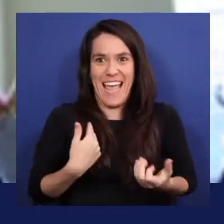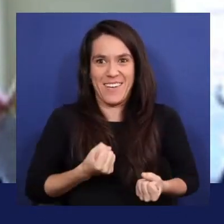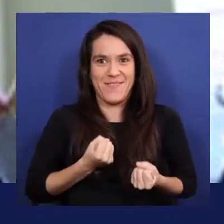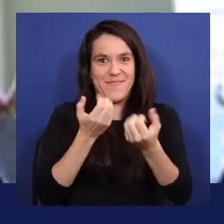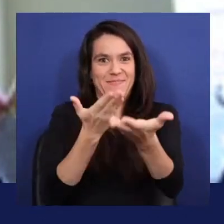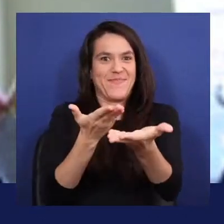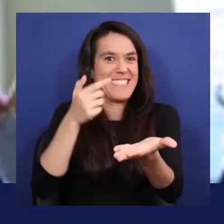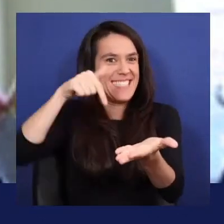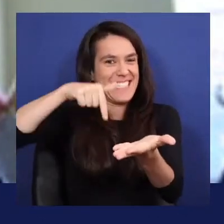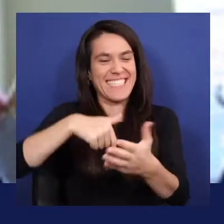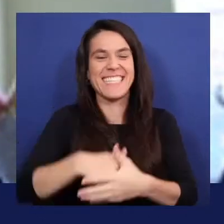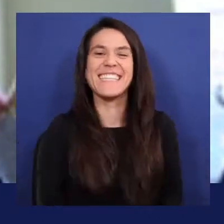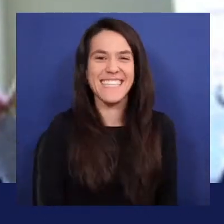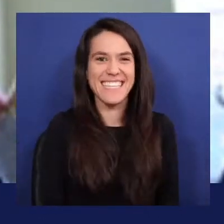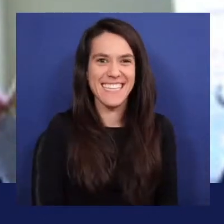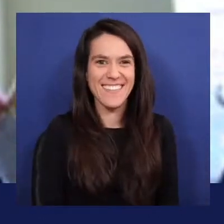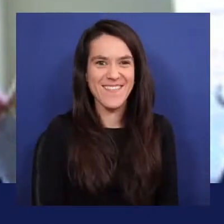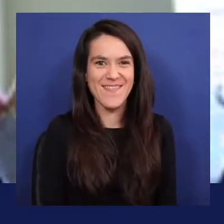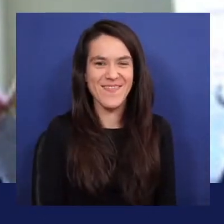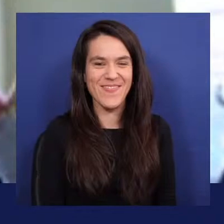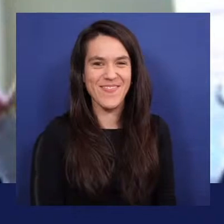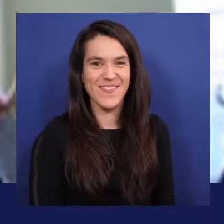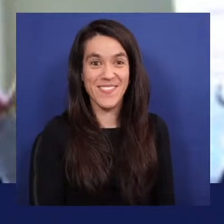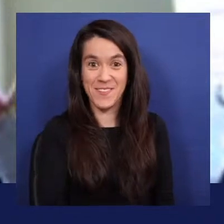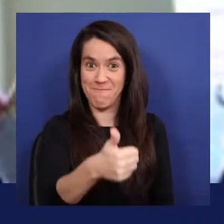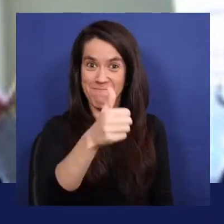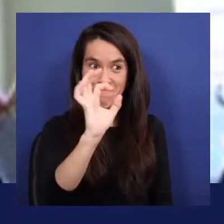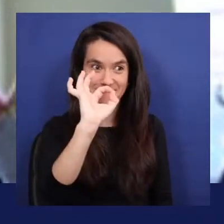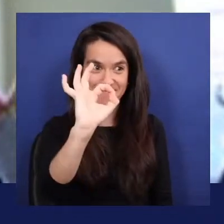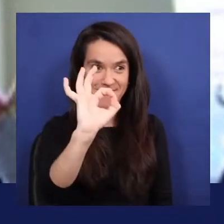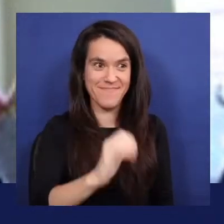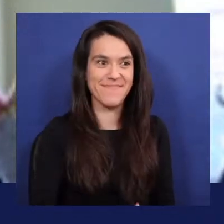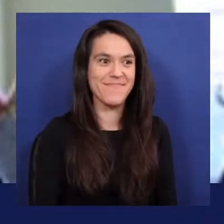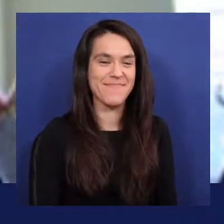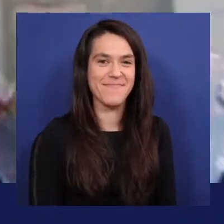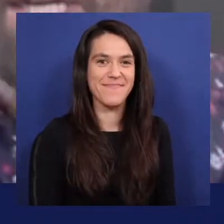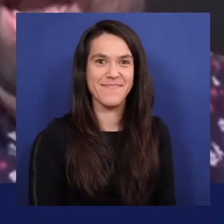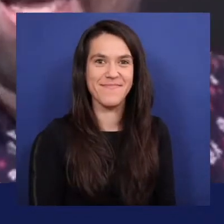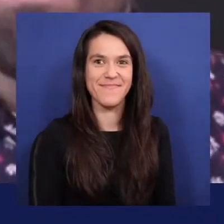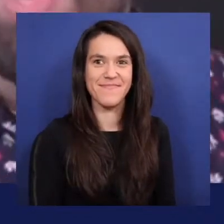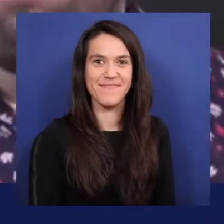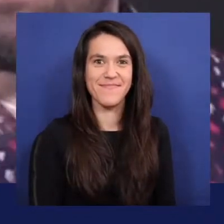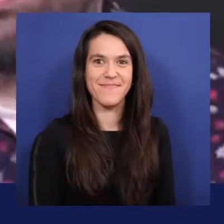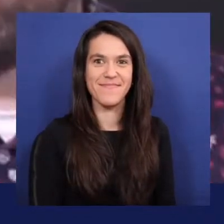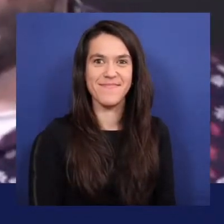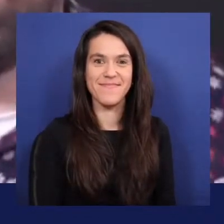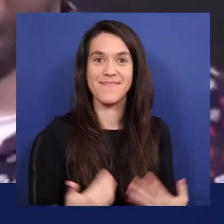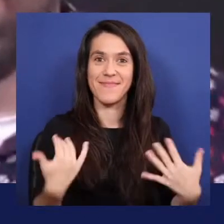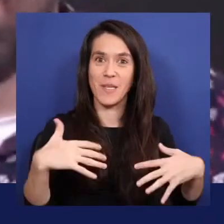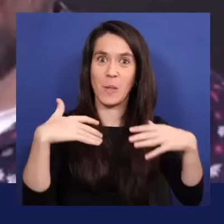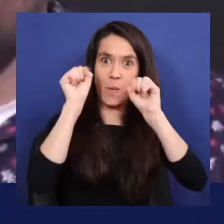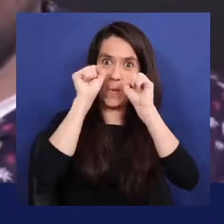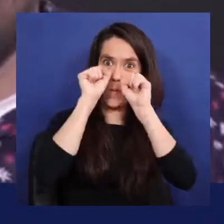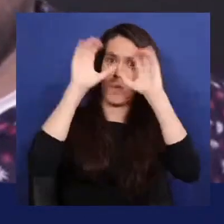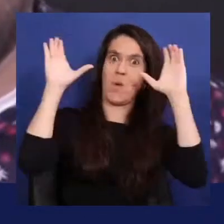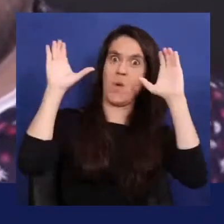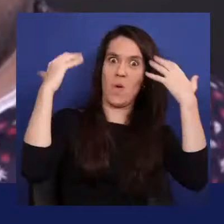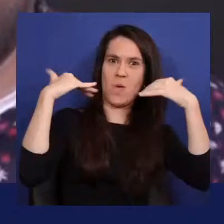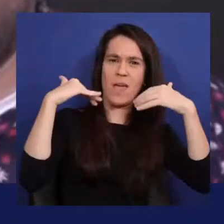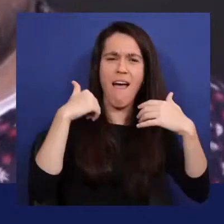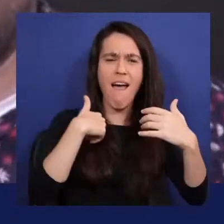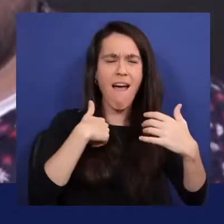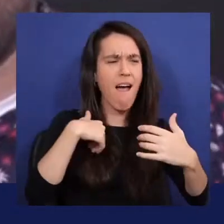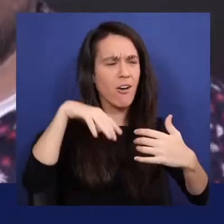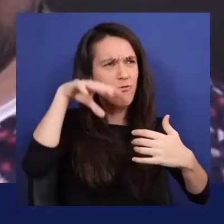out. Cool, cool. That's impressive. Now, Veronica, I met you,